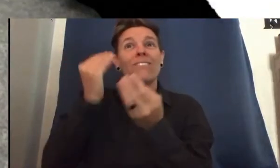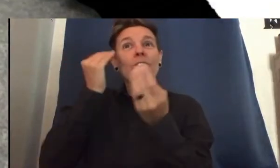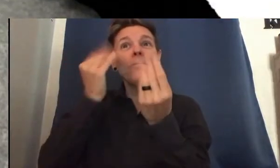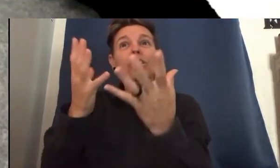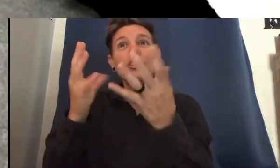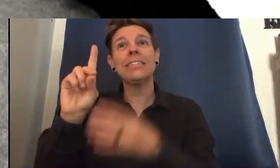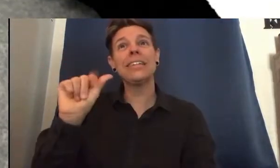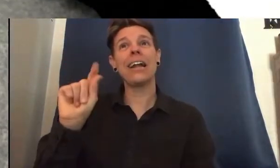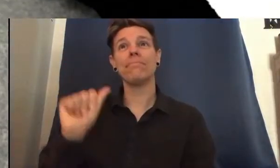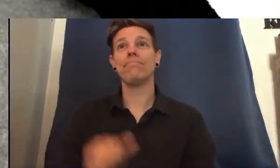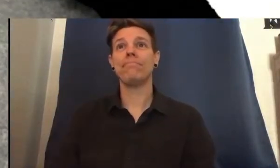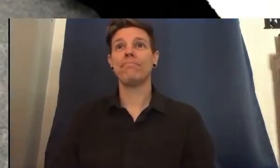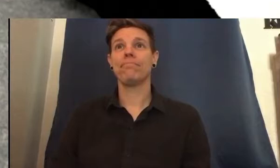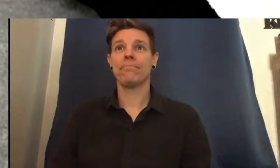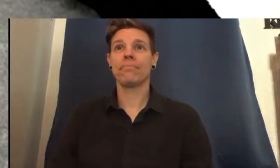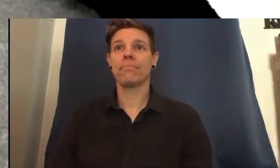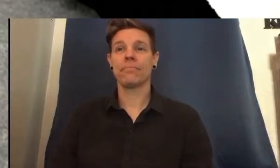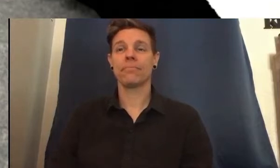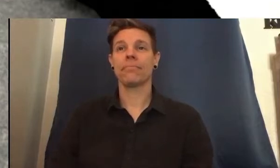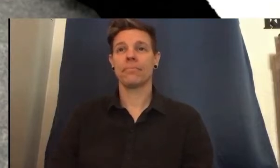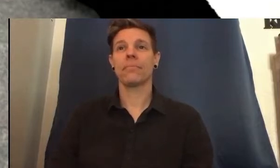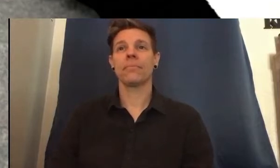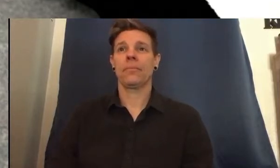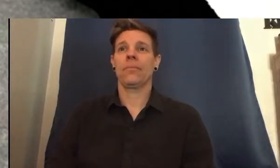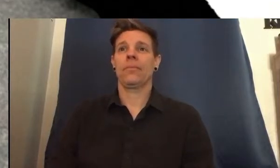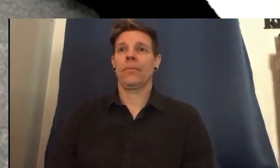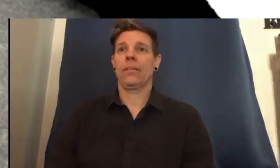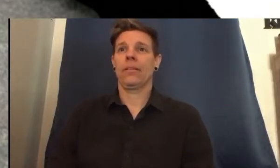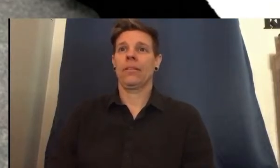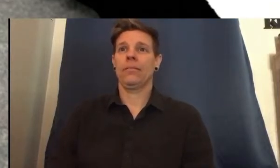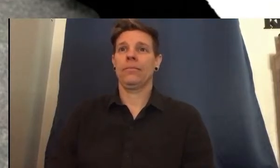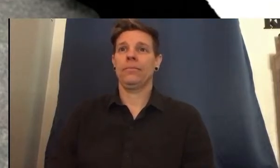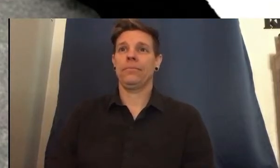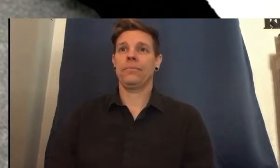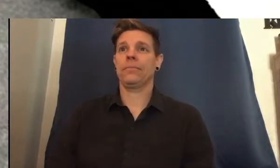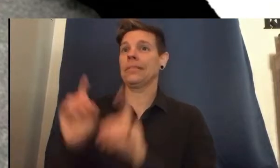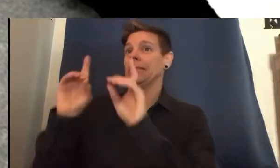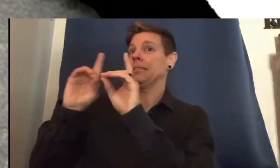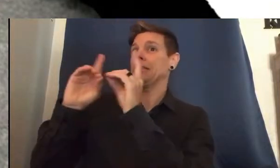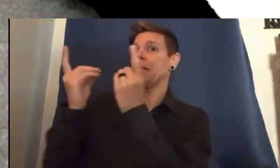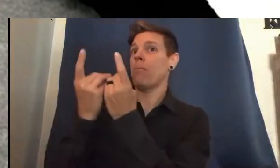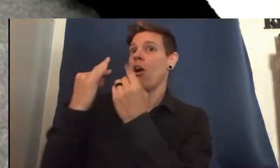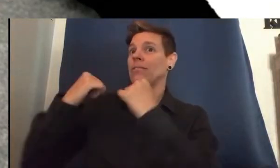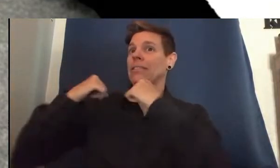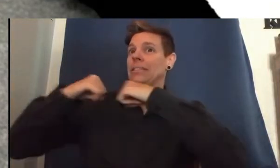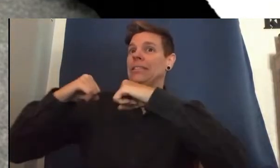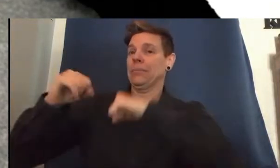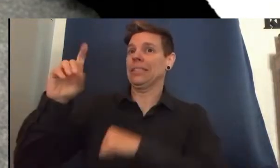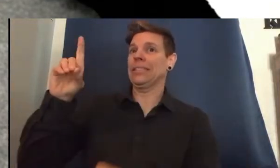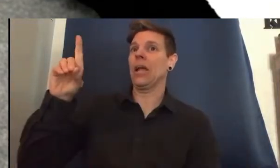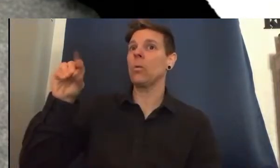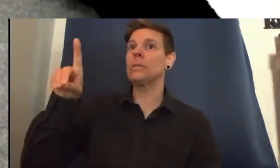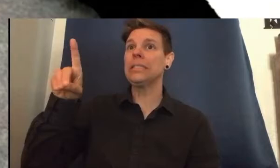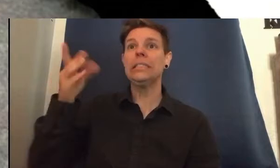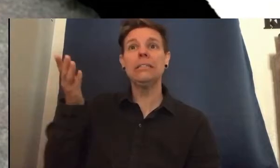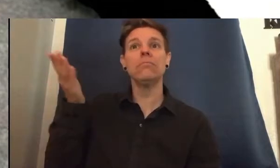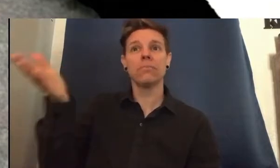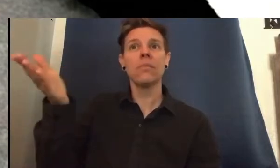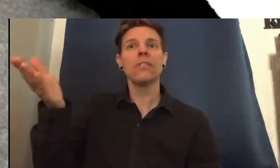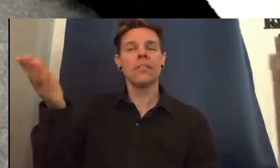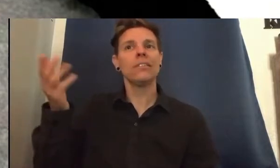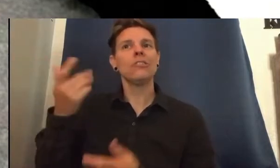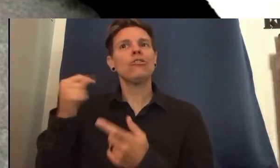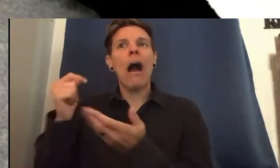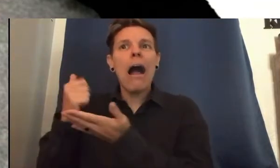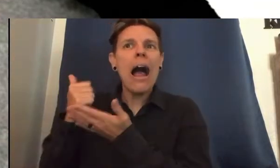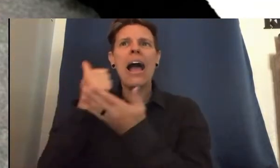I was just going to say, with the Department of Defense requiring the military to get Yes. vaccinated, maybe that will help our community.